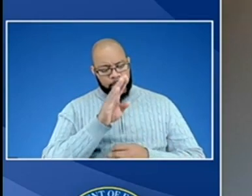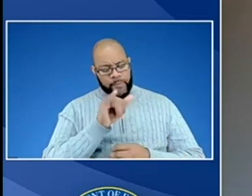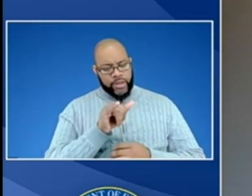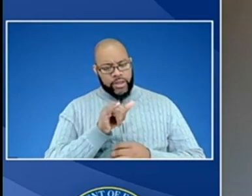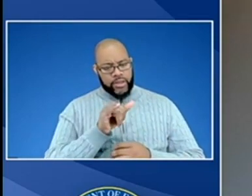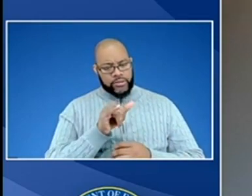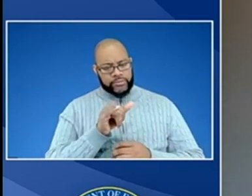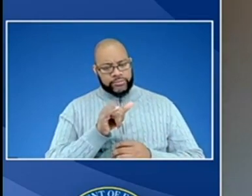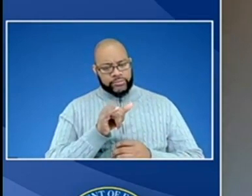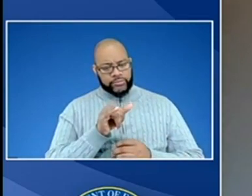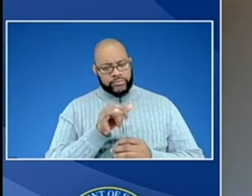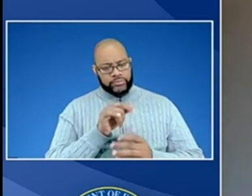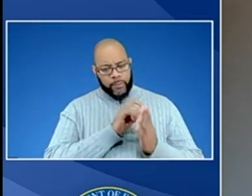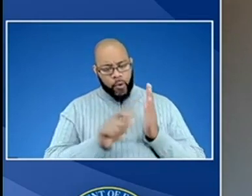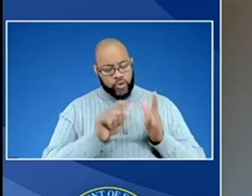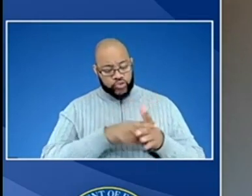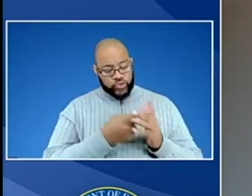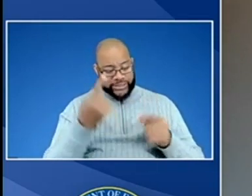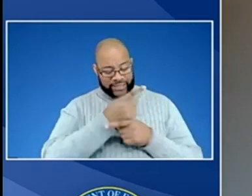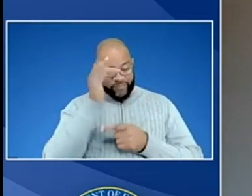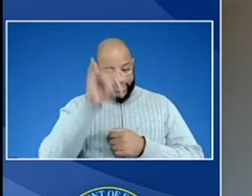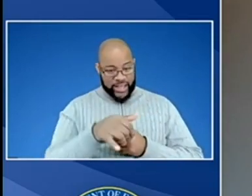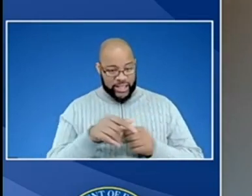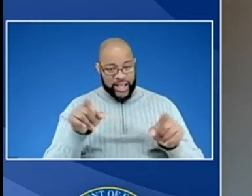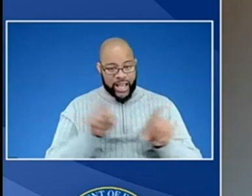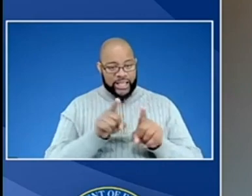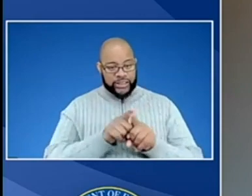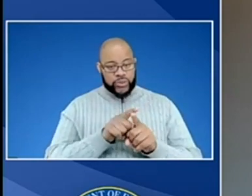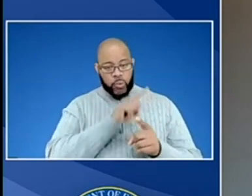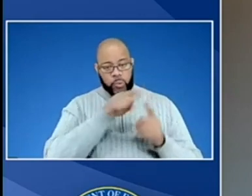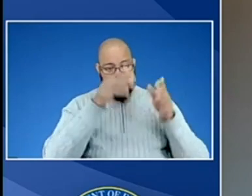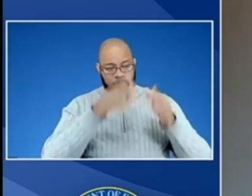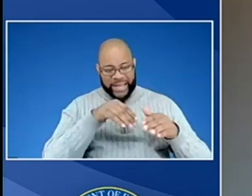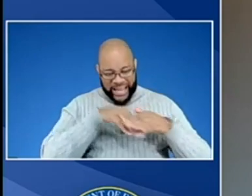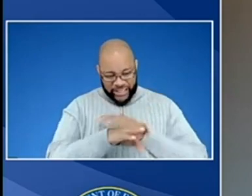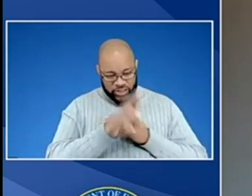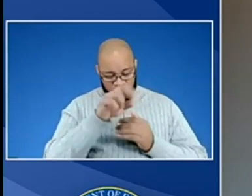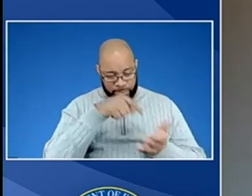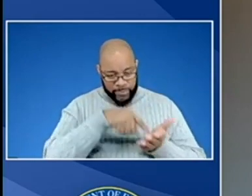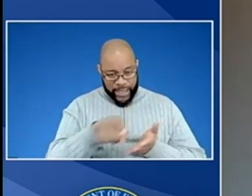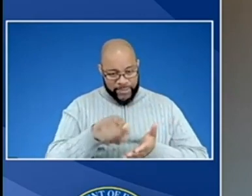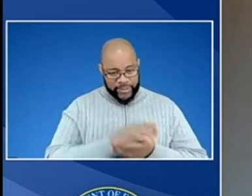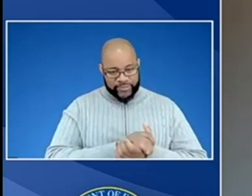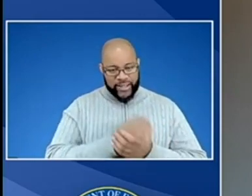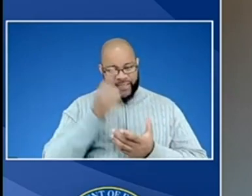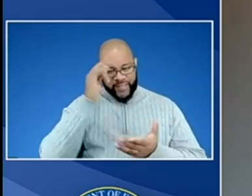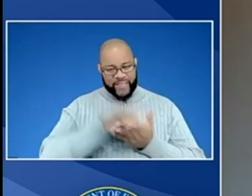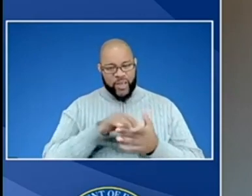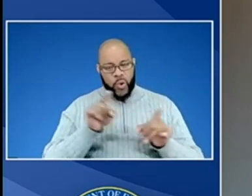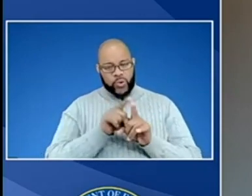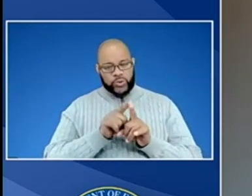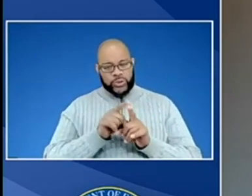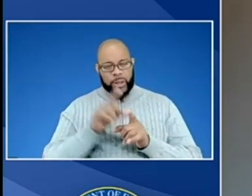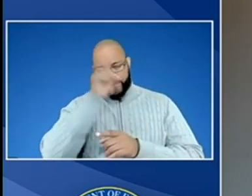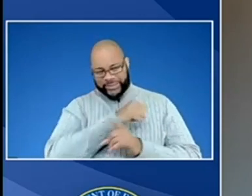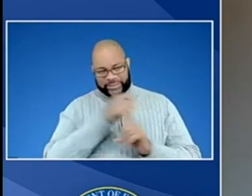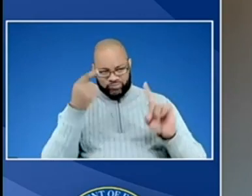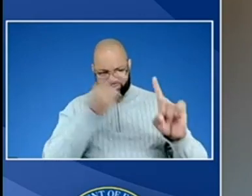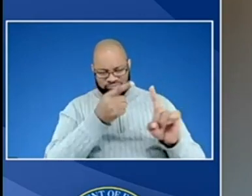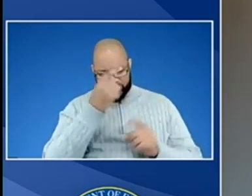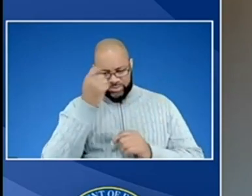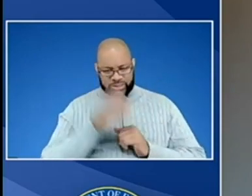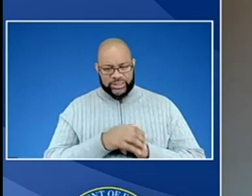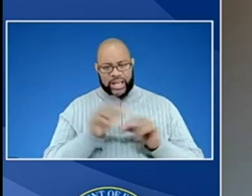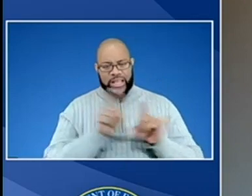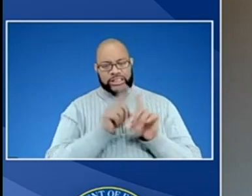marking the start date for this as when somebody enters repayment, I think that's also missing the mark because, as